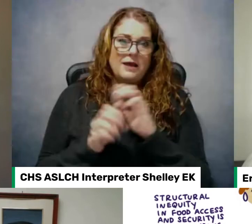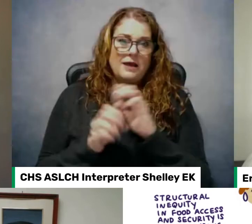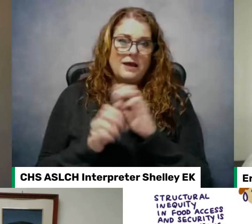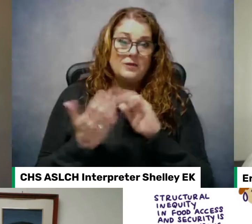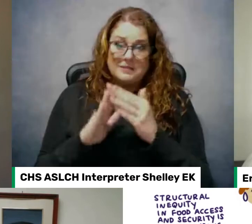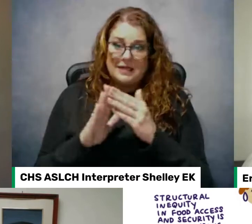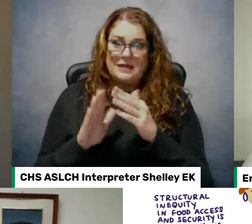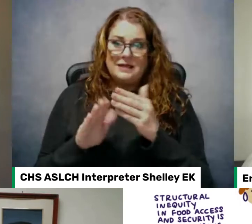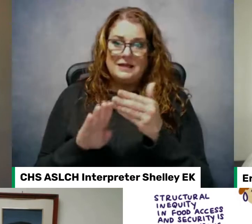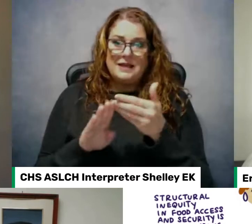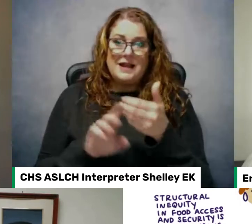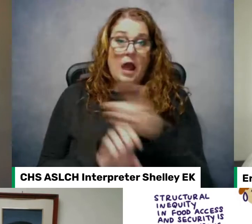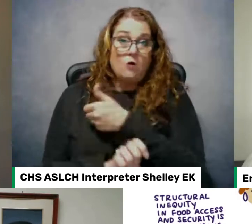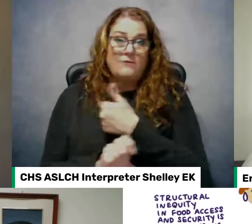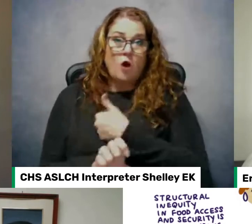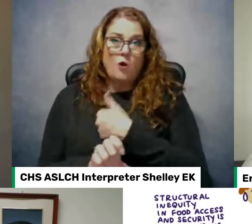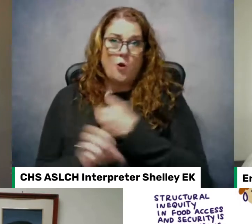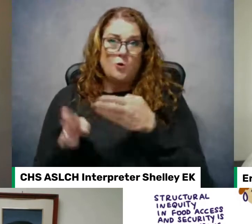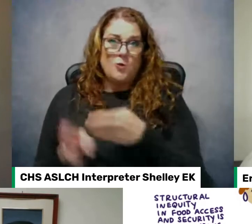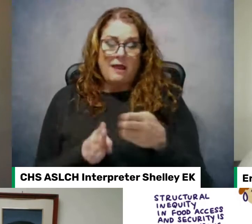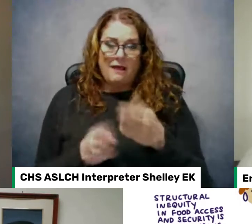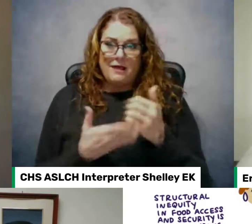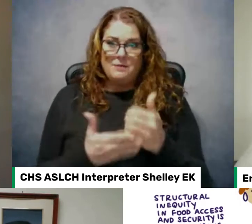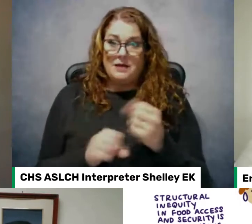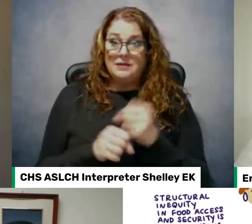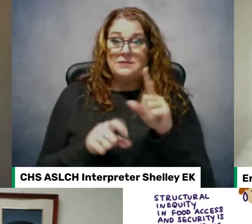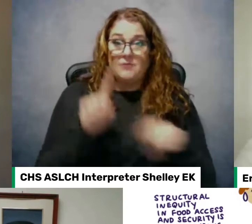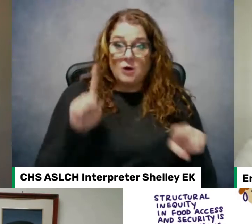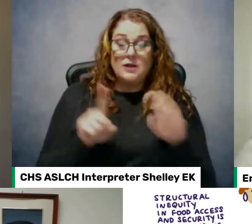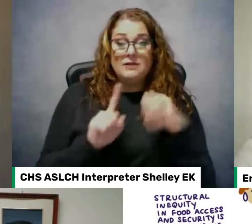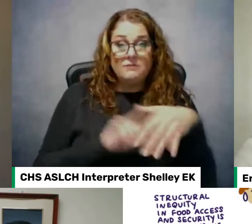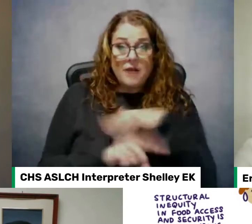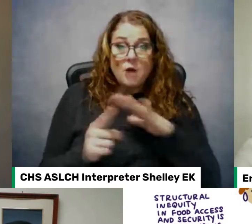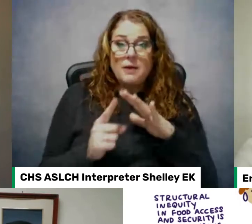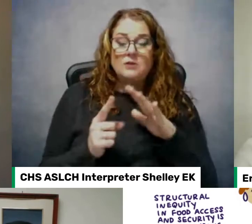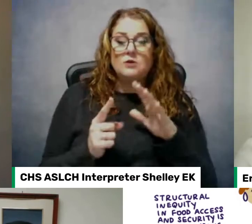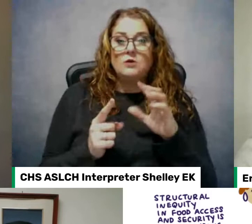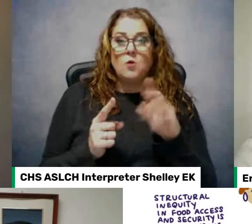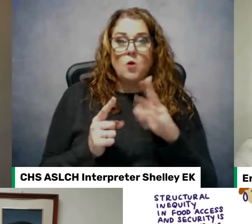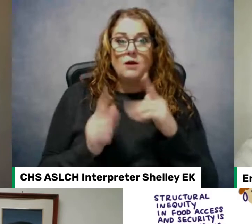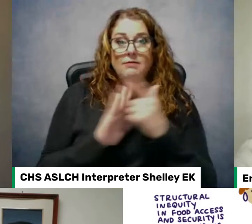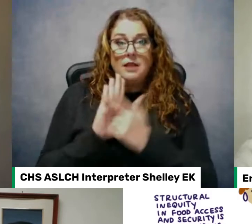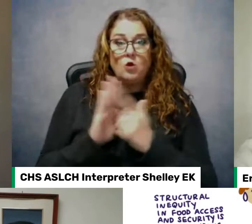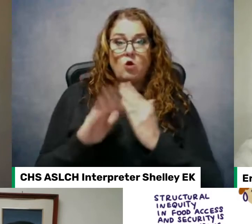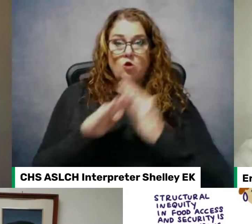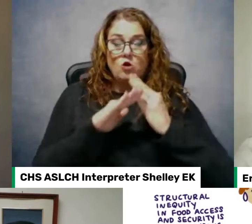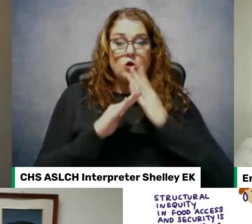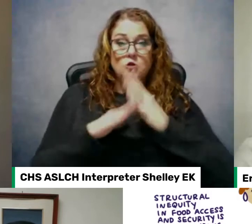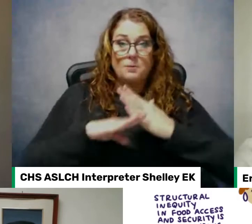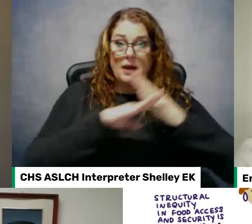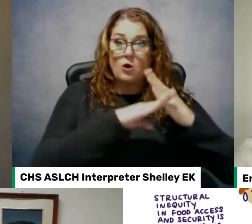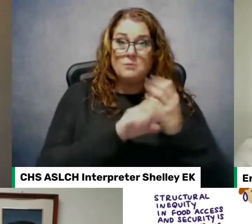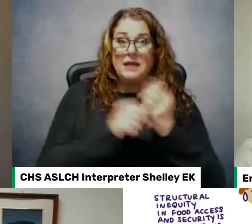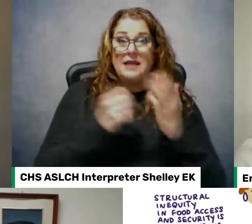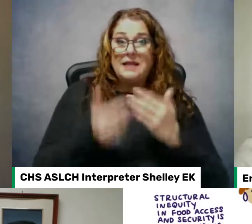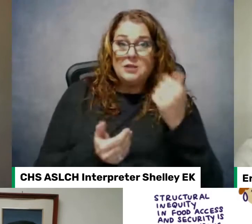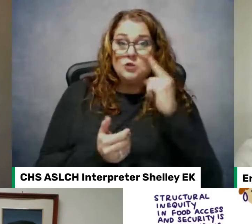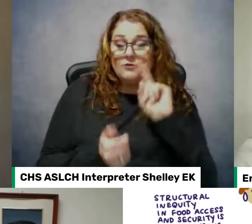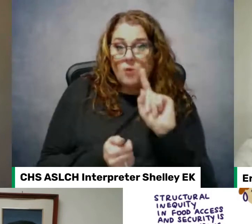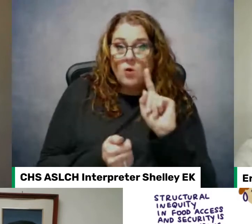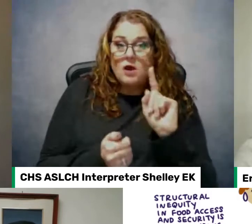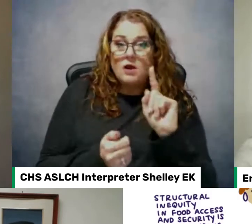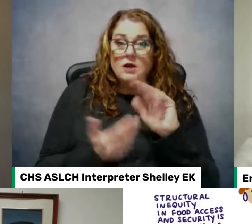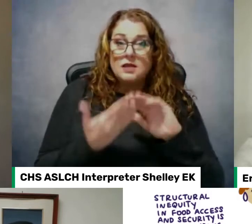our own way and navigate these various environmental or legal hurdles or barriers to make it easier for